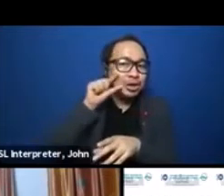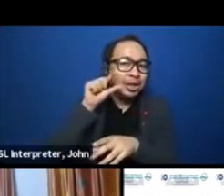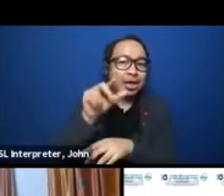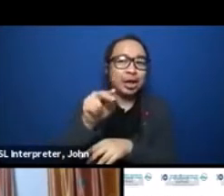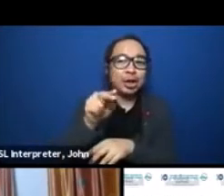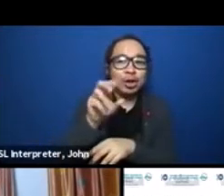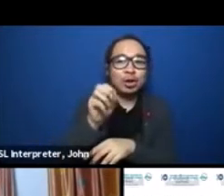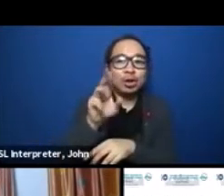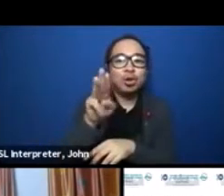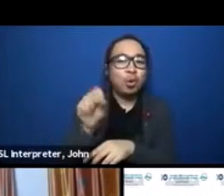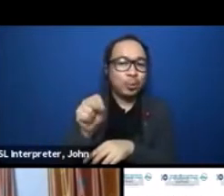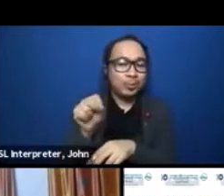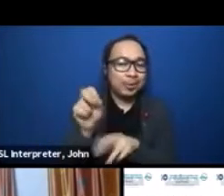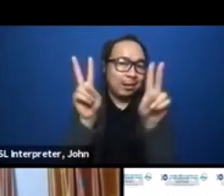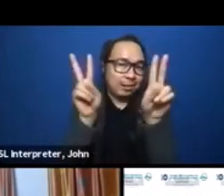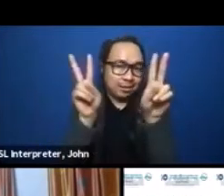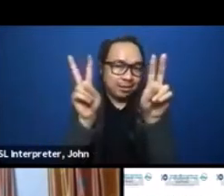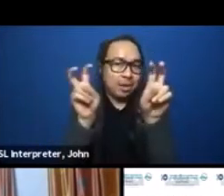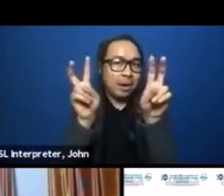topics